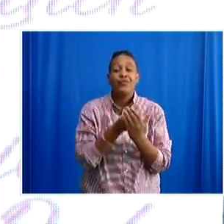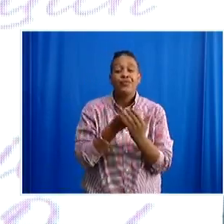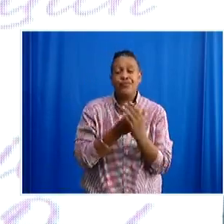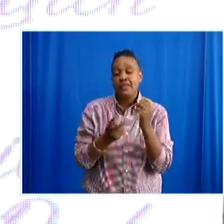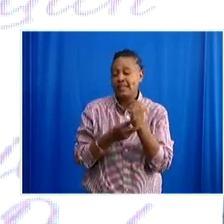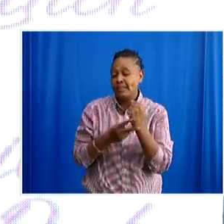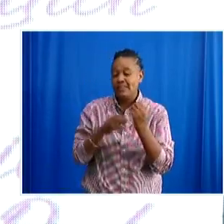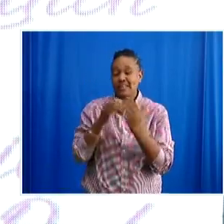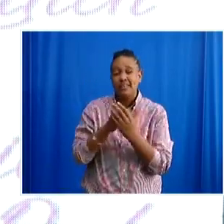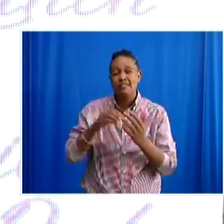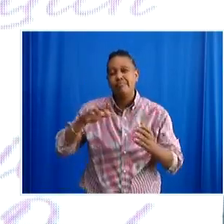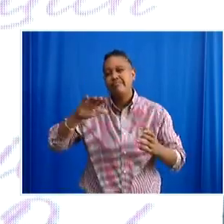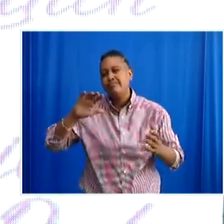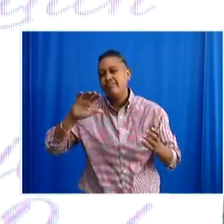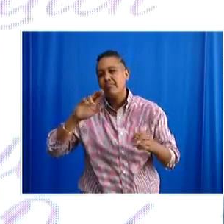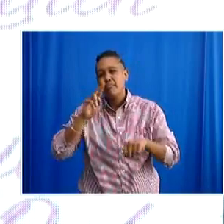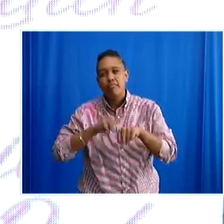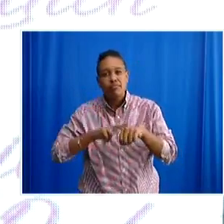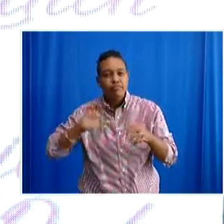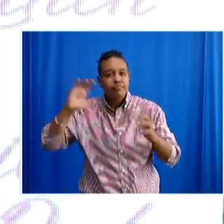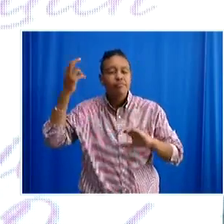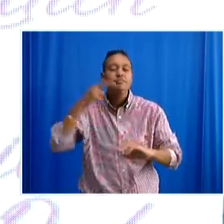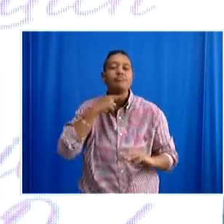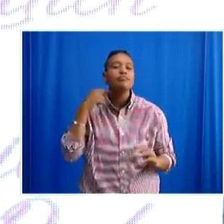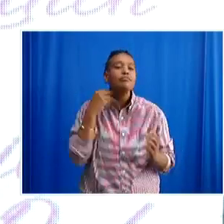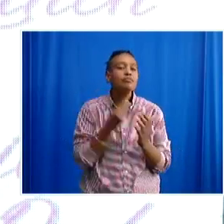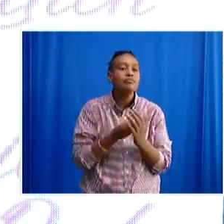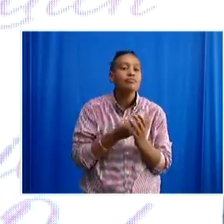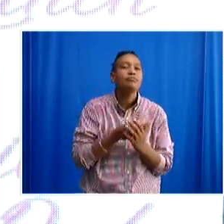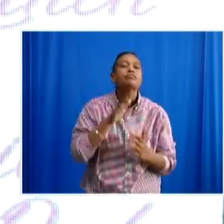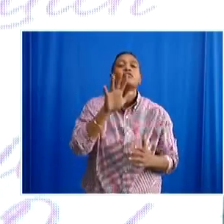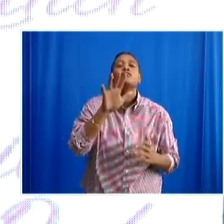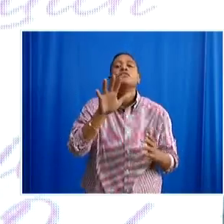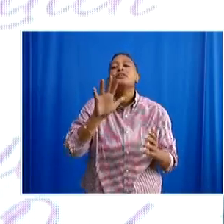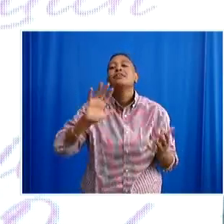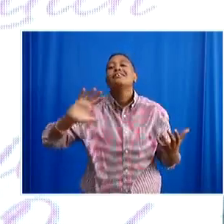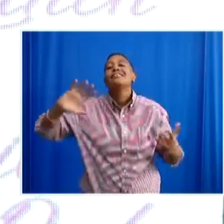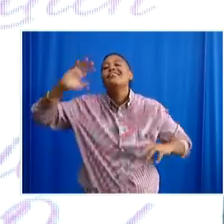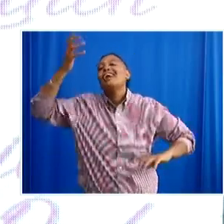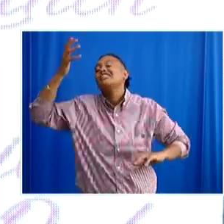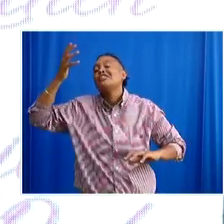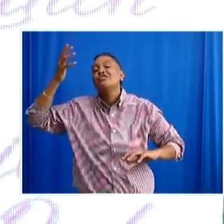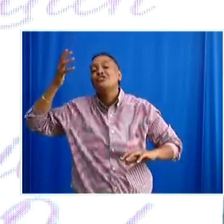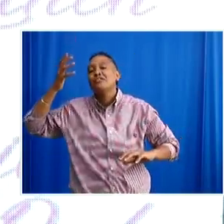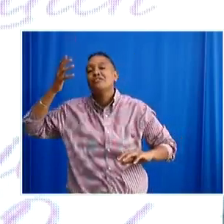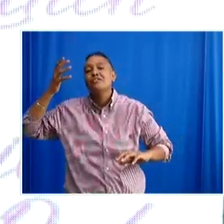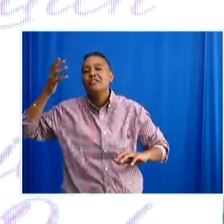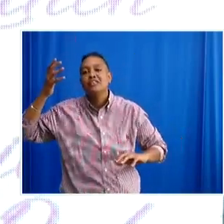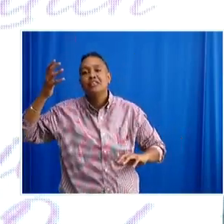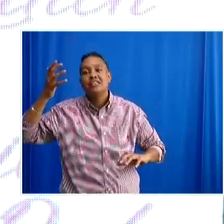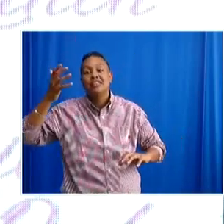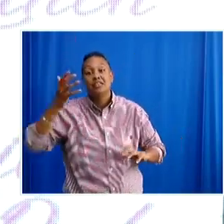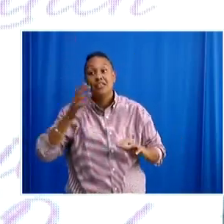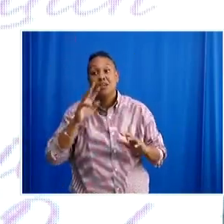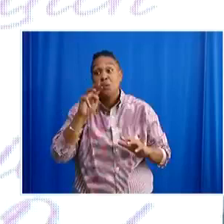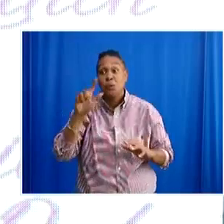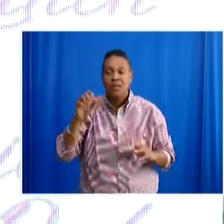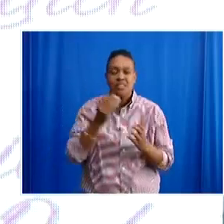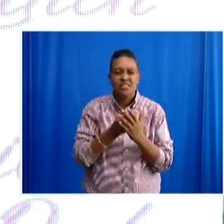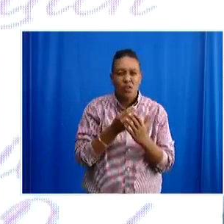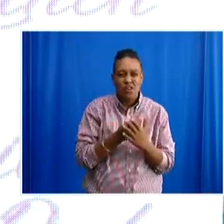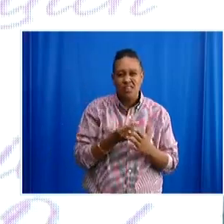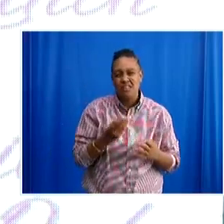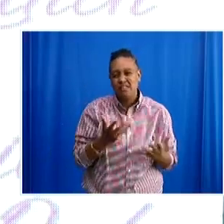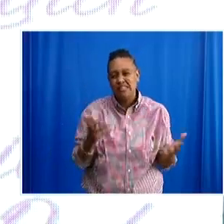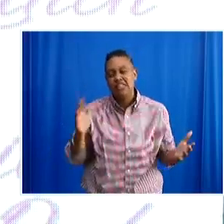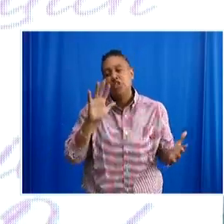fund, your contingent, your Caribbean Catastrophe Reinsurance facility, your